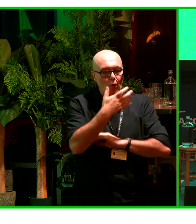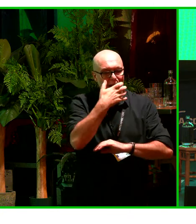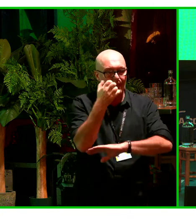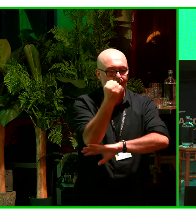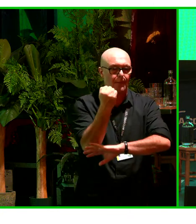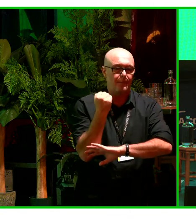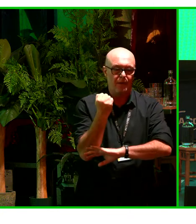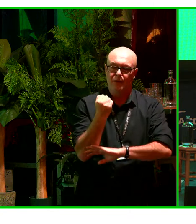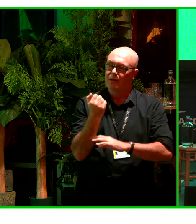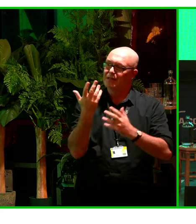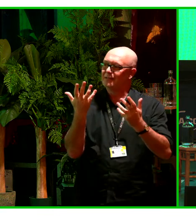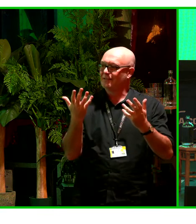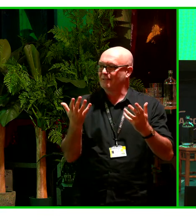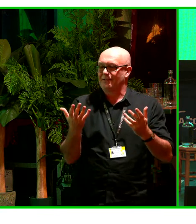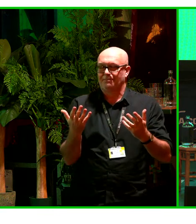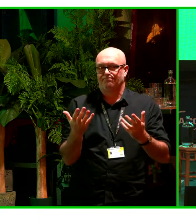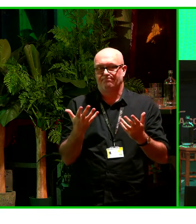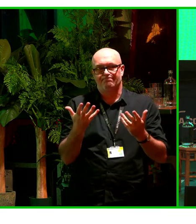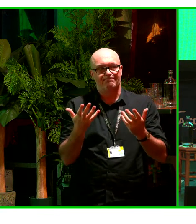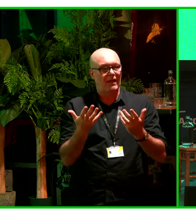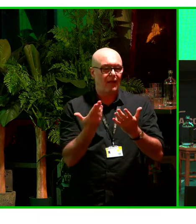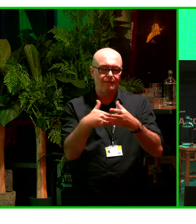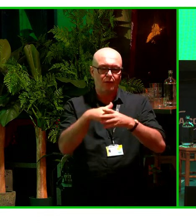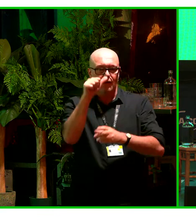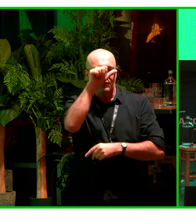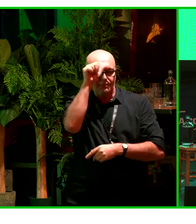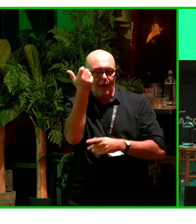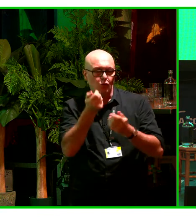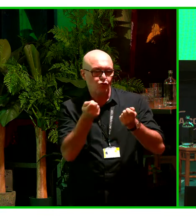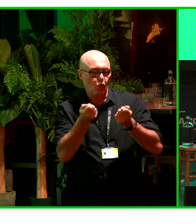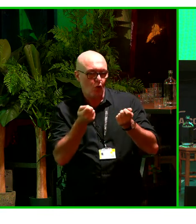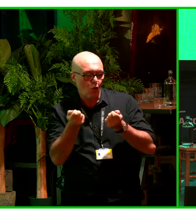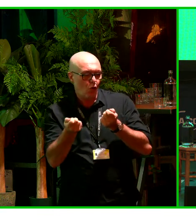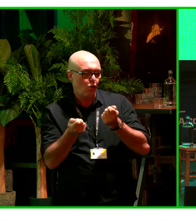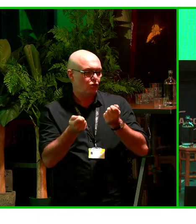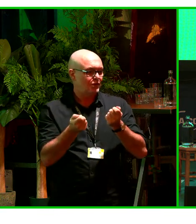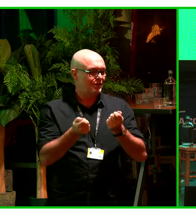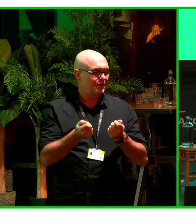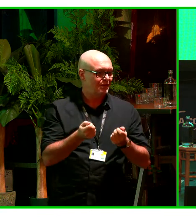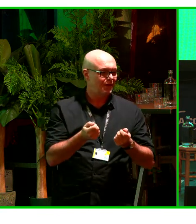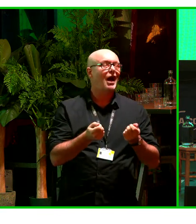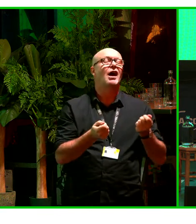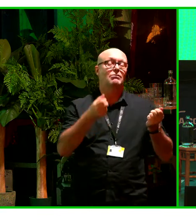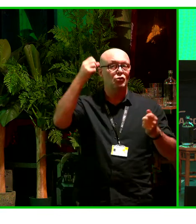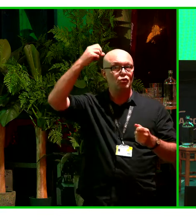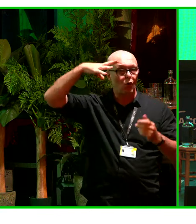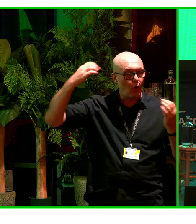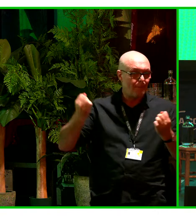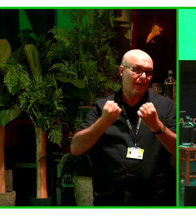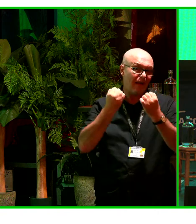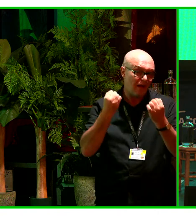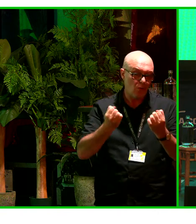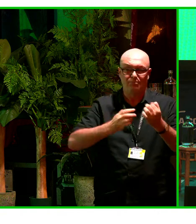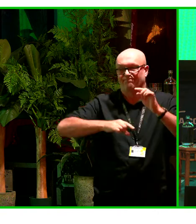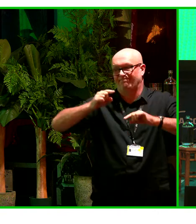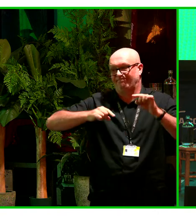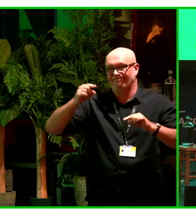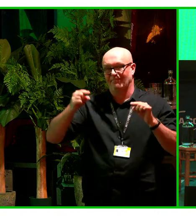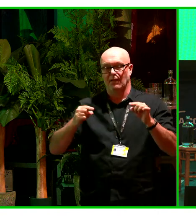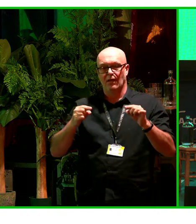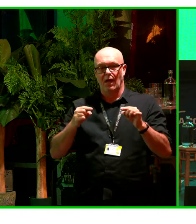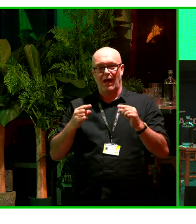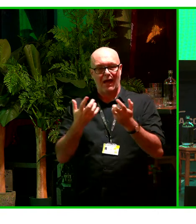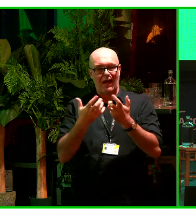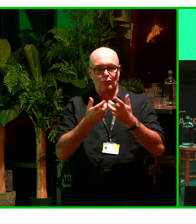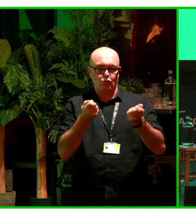There's photovoltaics, there's smart controls, and we were talking about smart controls and innovation. Control of heat in buildings can have a